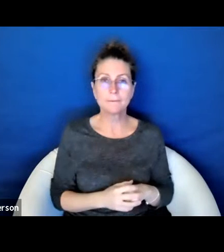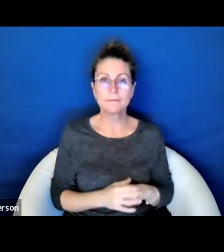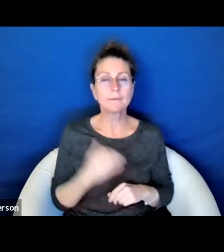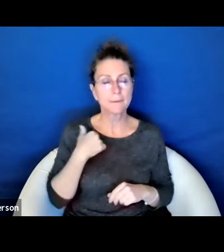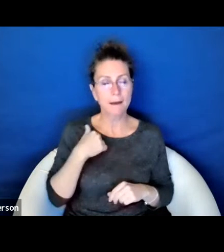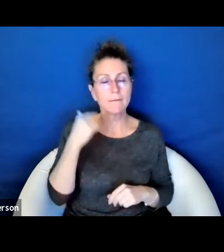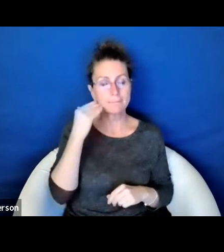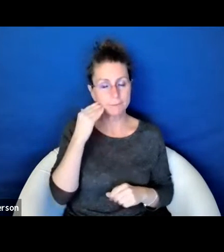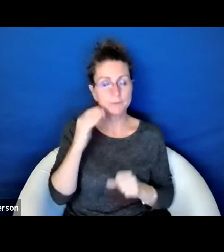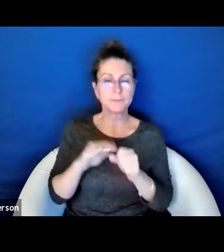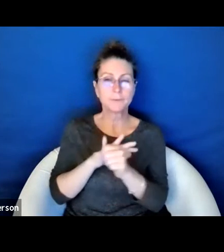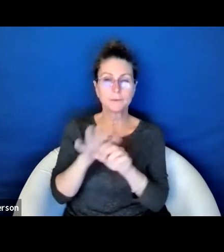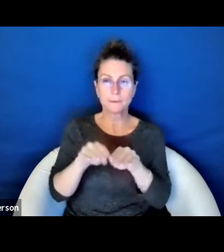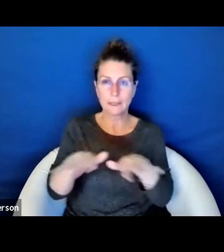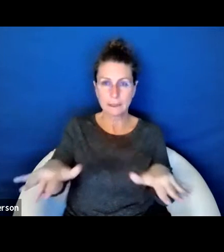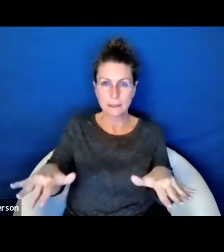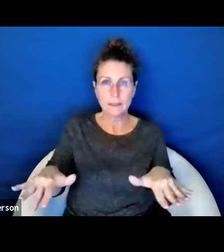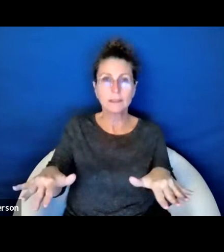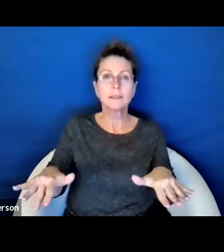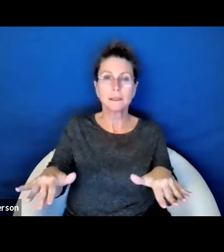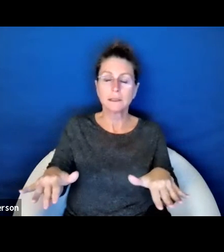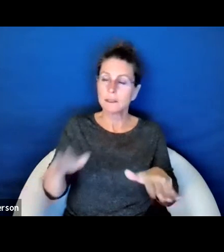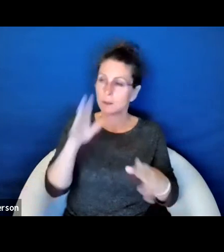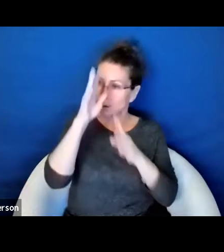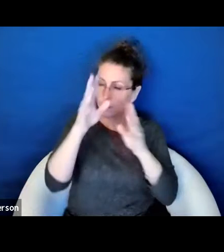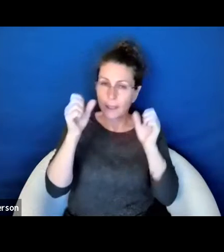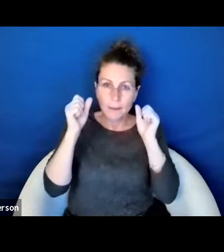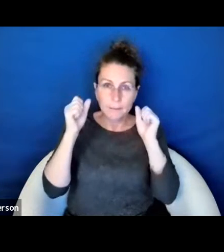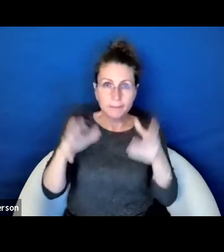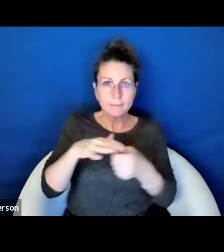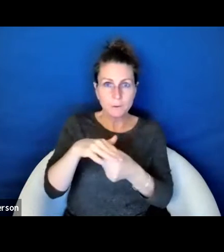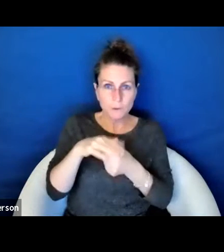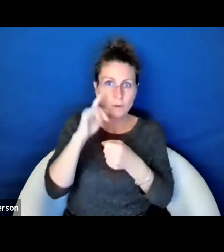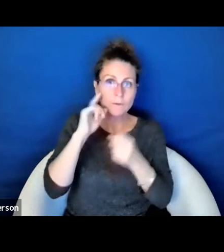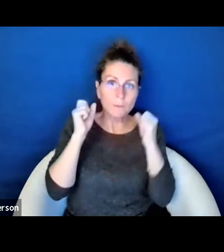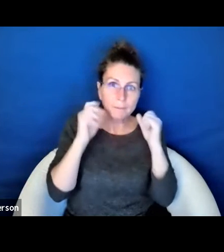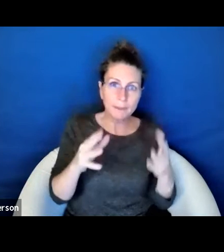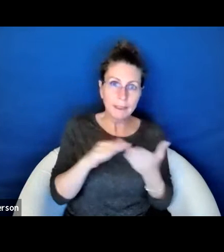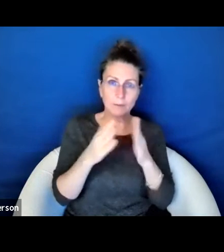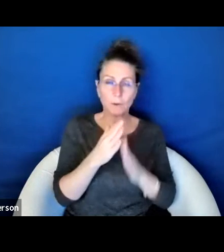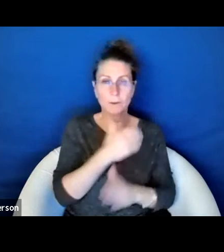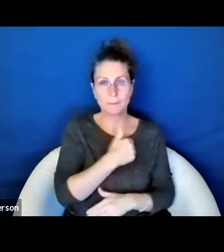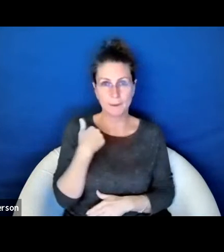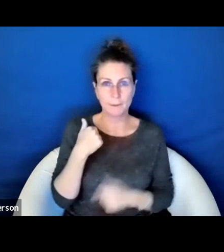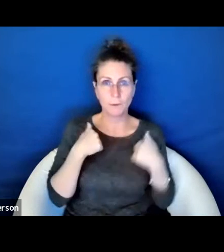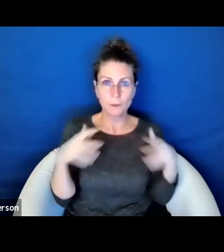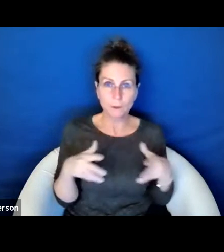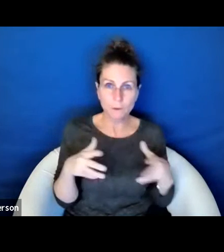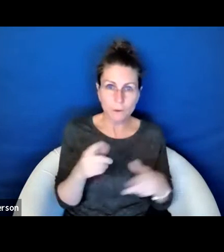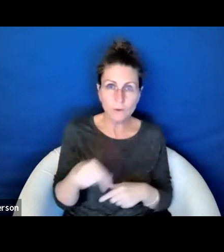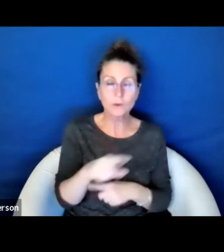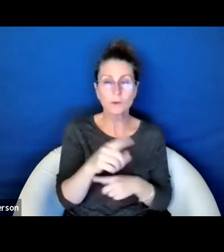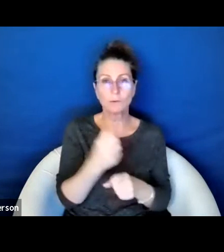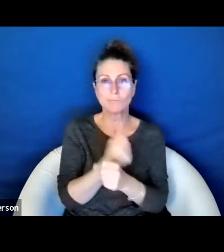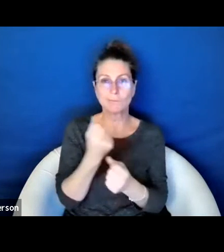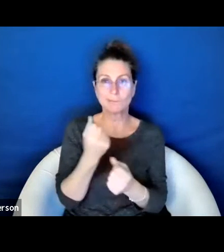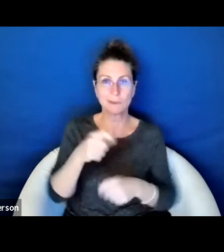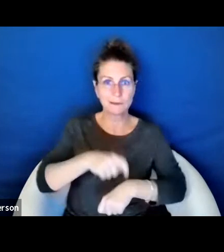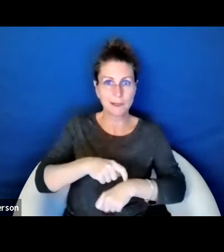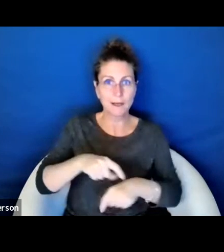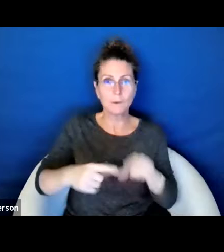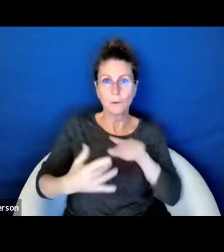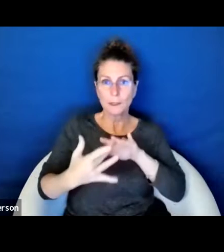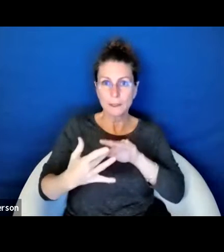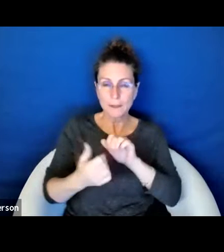has created additional stress for many community members. So I encourage you to maybe try and take a little bit of time to connect